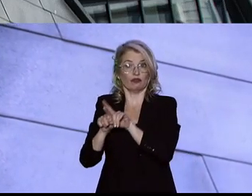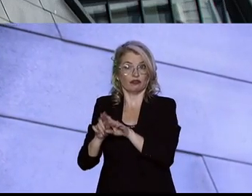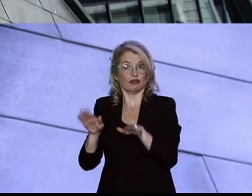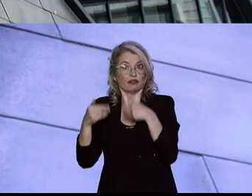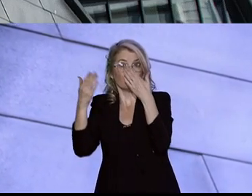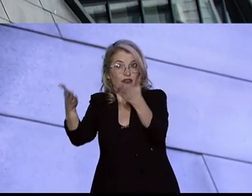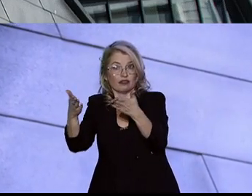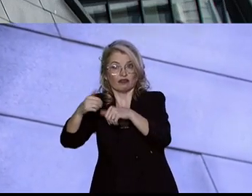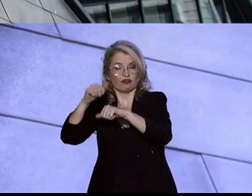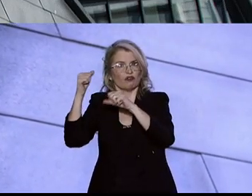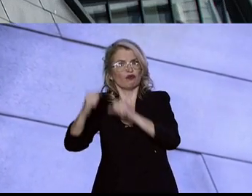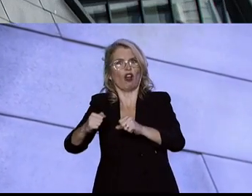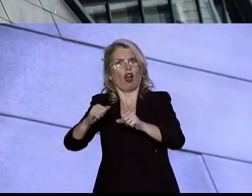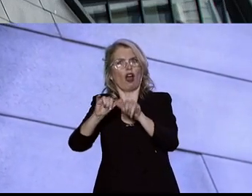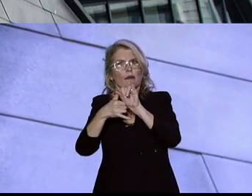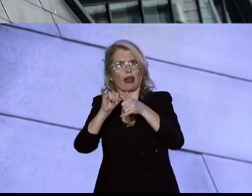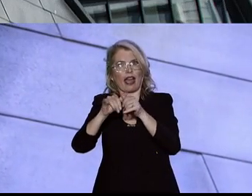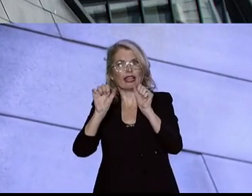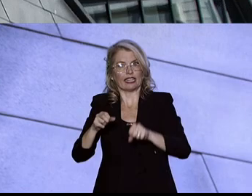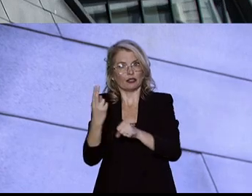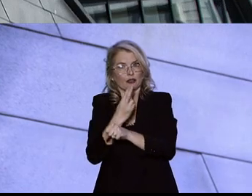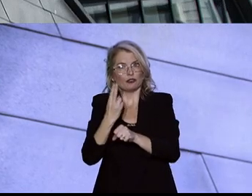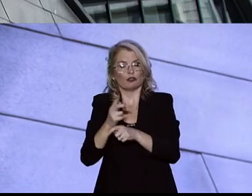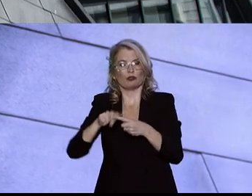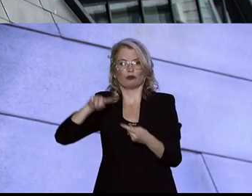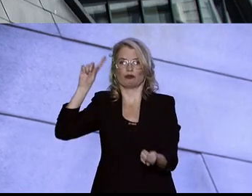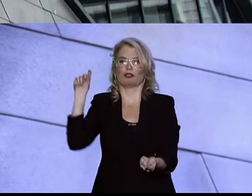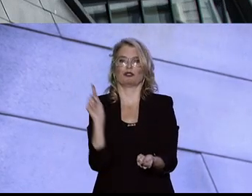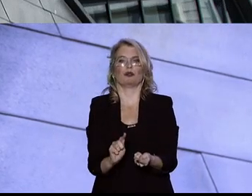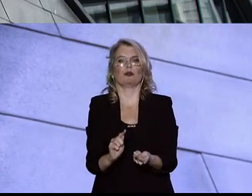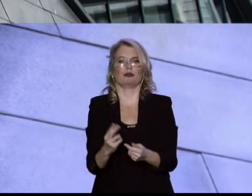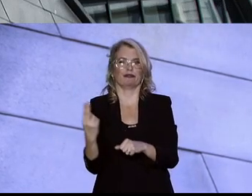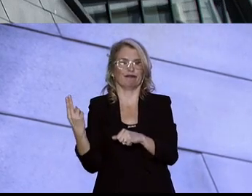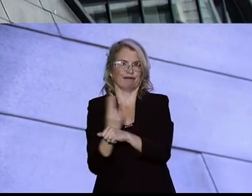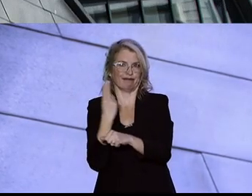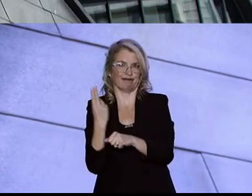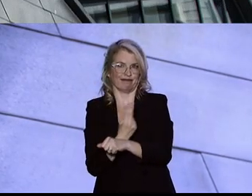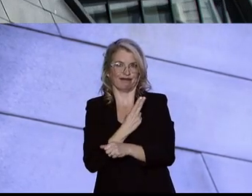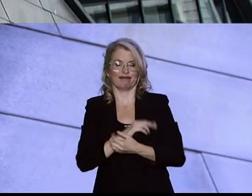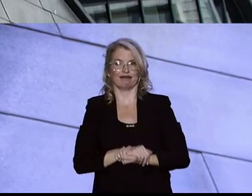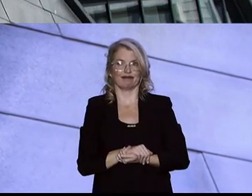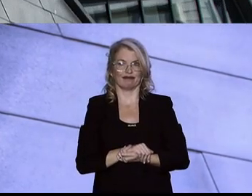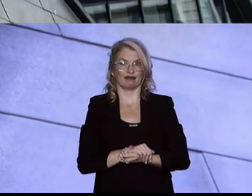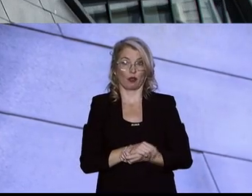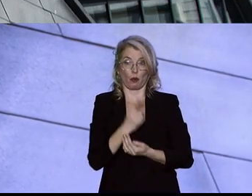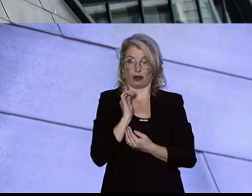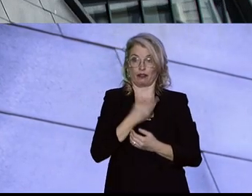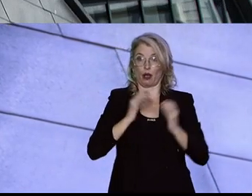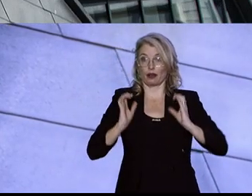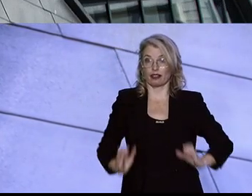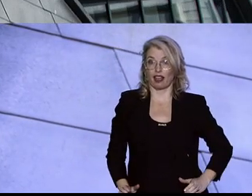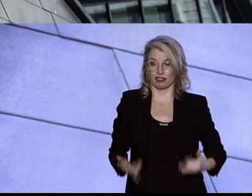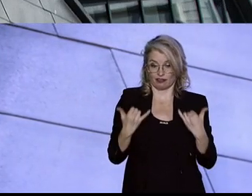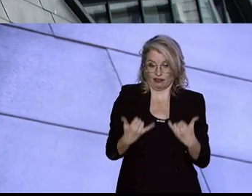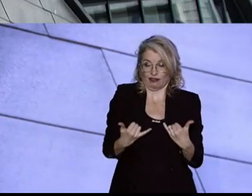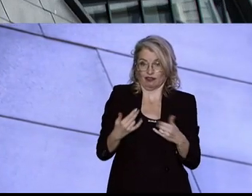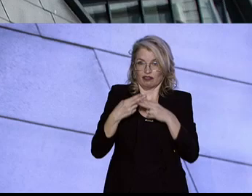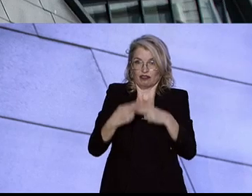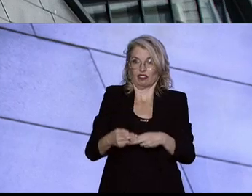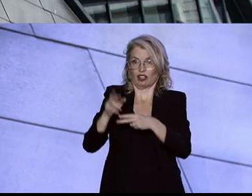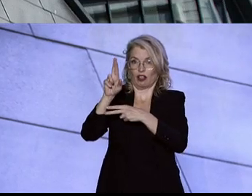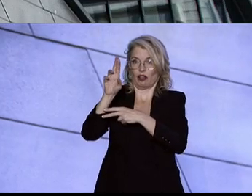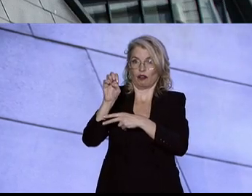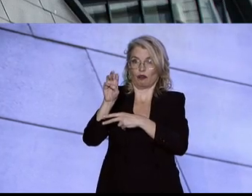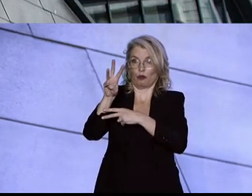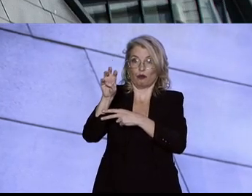suggests concrete measures that can be taken to reduce consumption. One of our current clients is